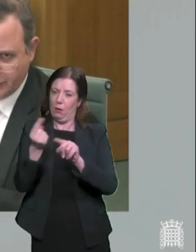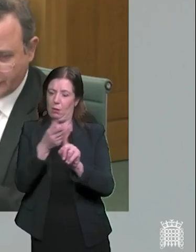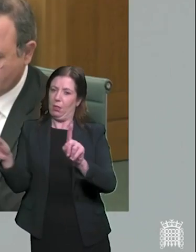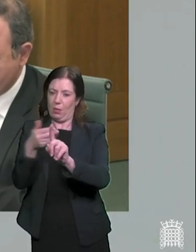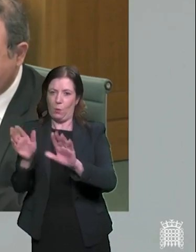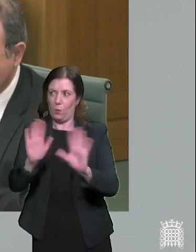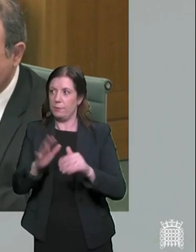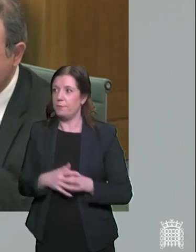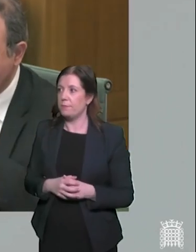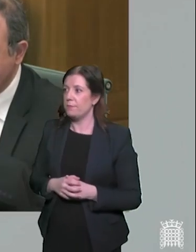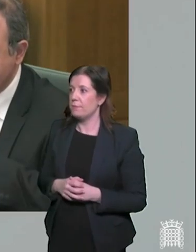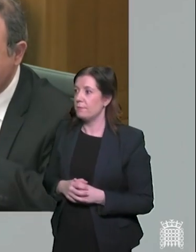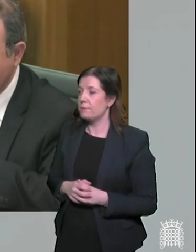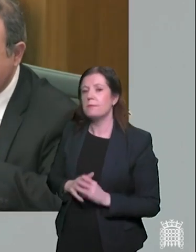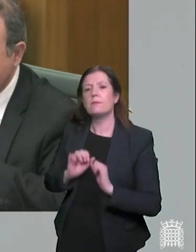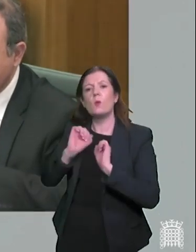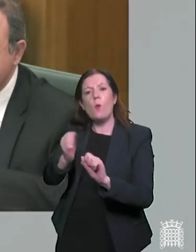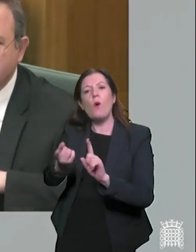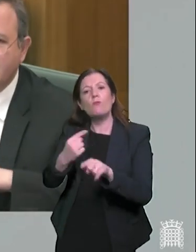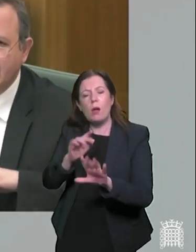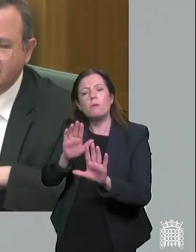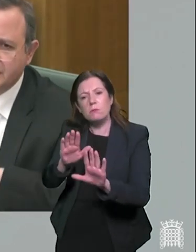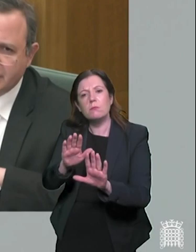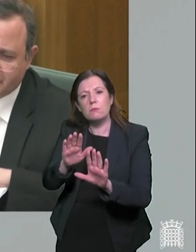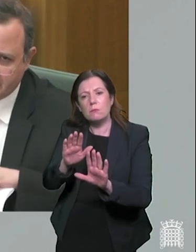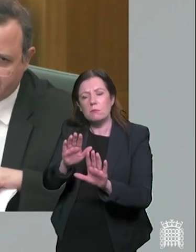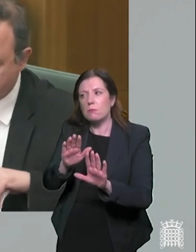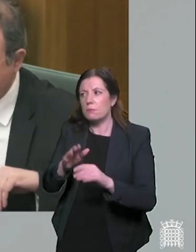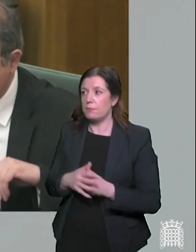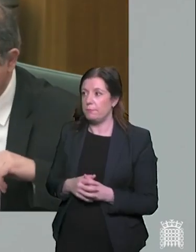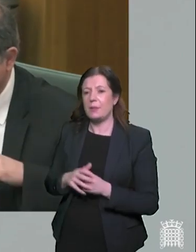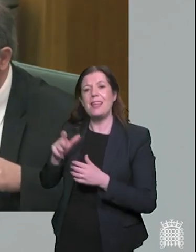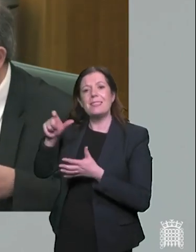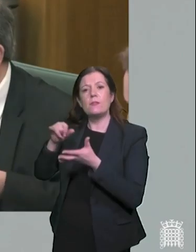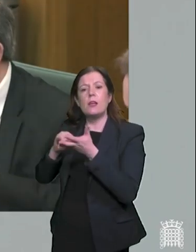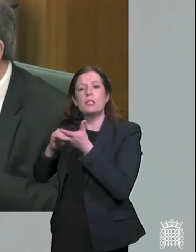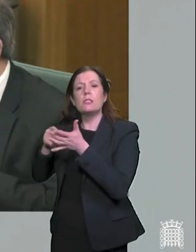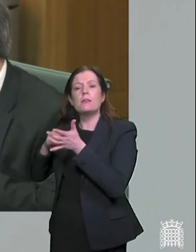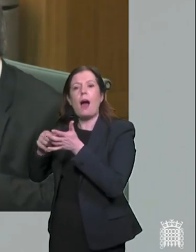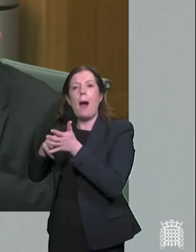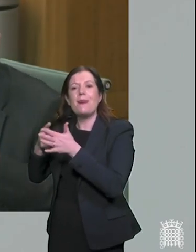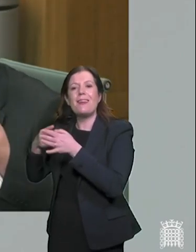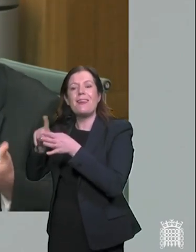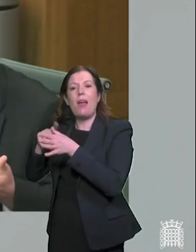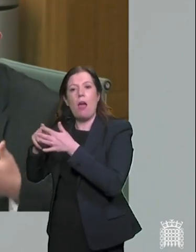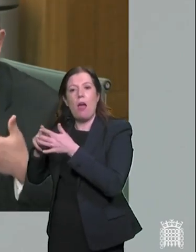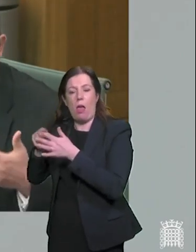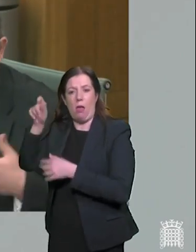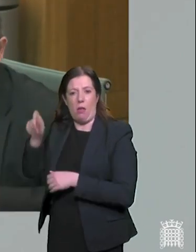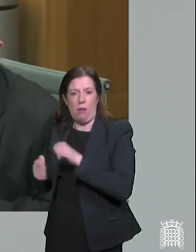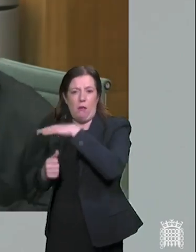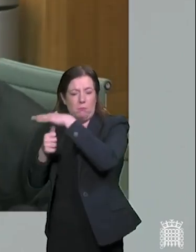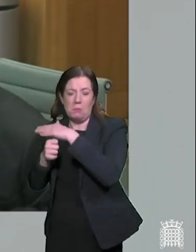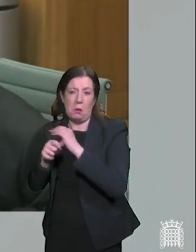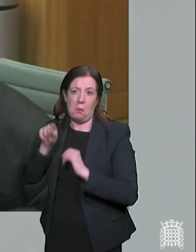interested to hear, of course, your full responses. Can I ask, did the head of the civil service, Simon Case, or any other career